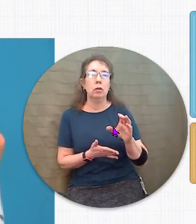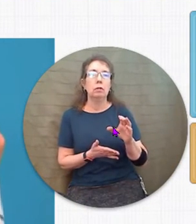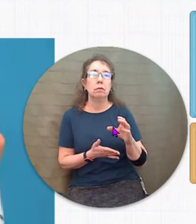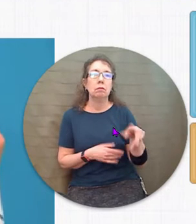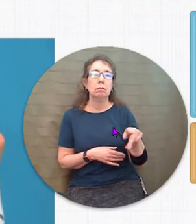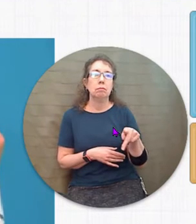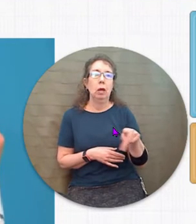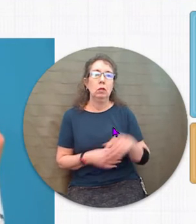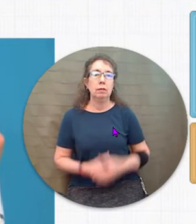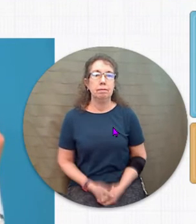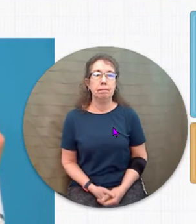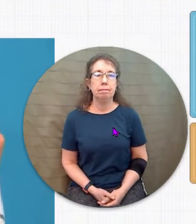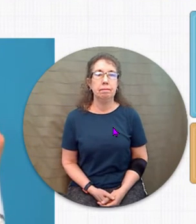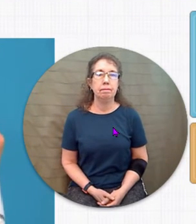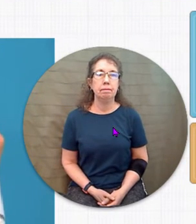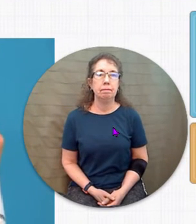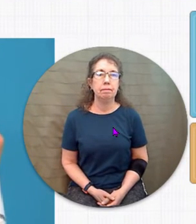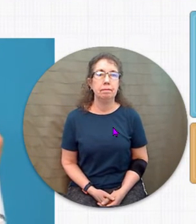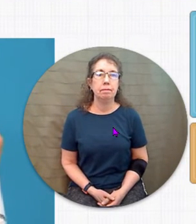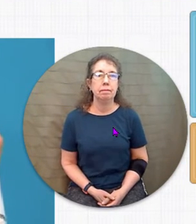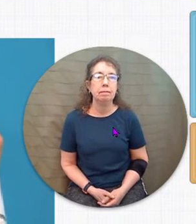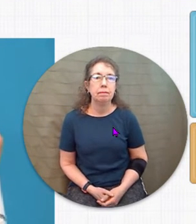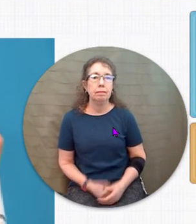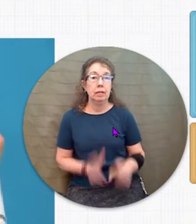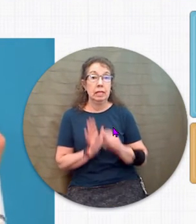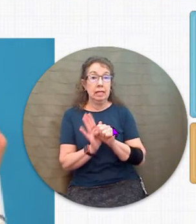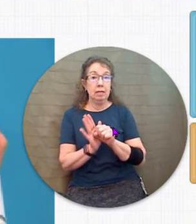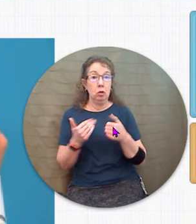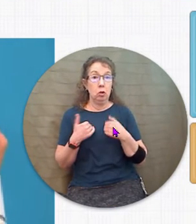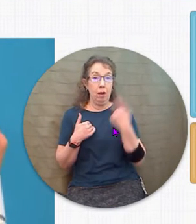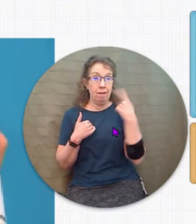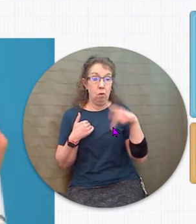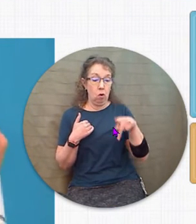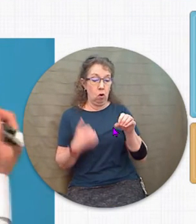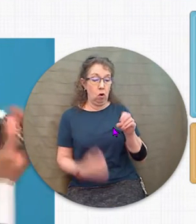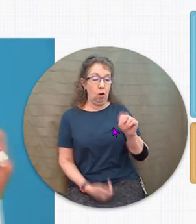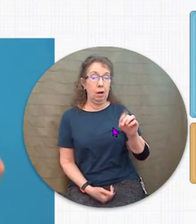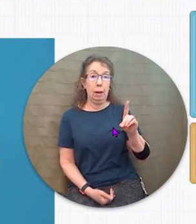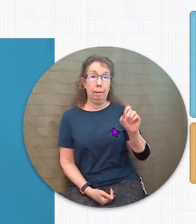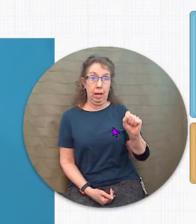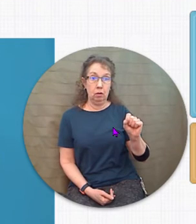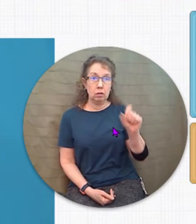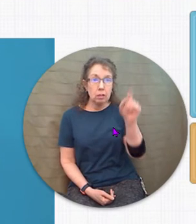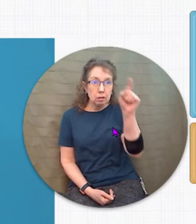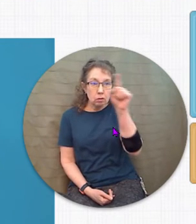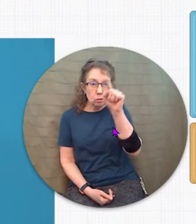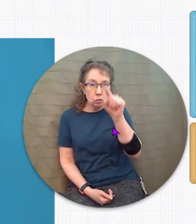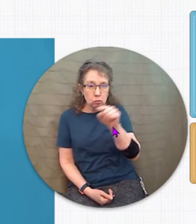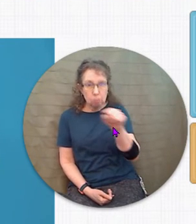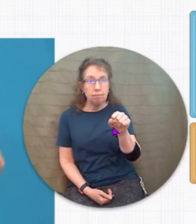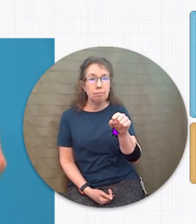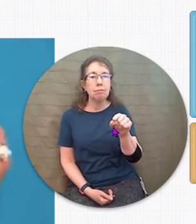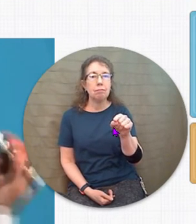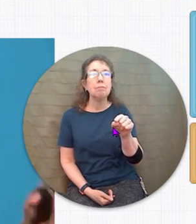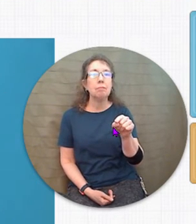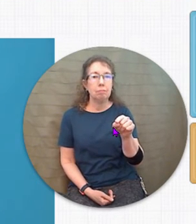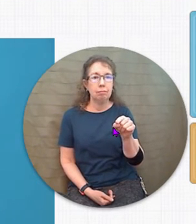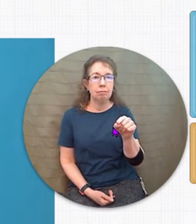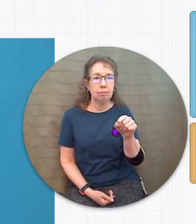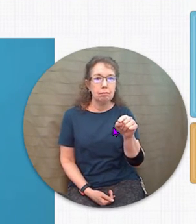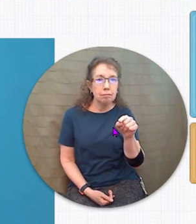like a curl, and then you go off to the side, and then you draw like a hard line, and then you put just like a